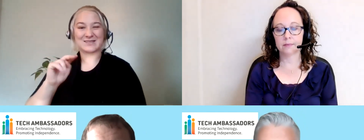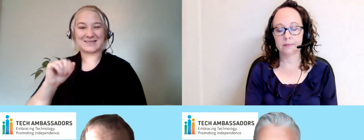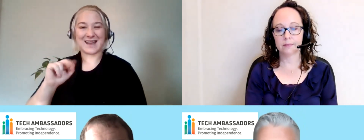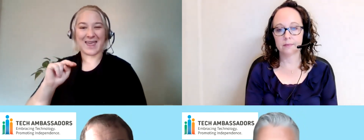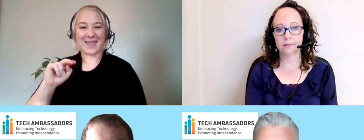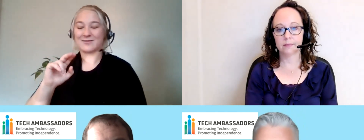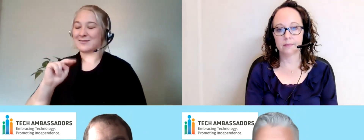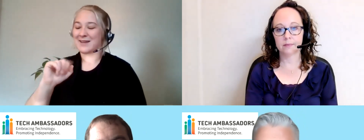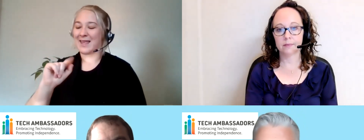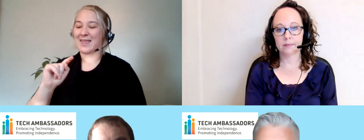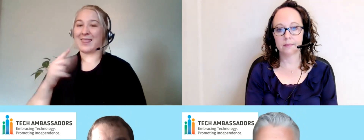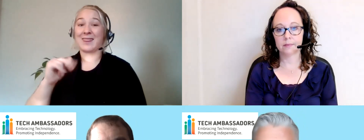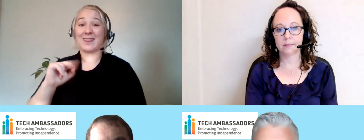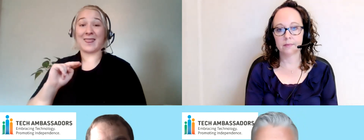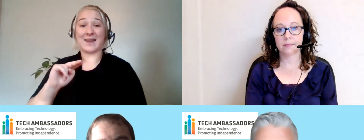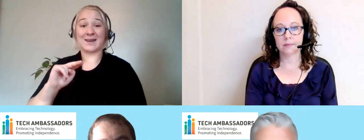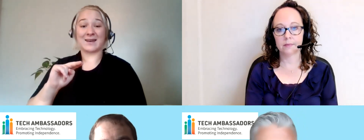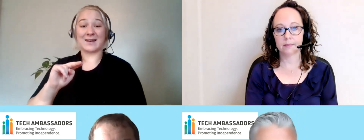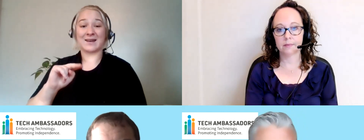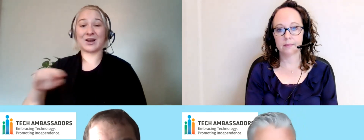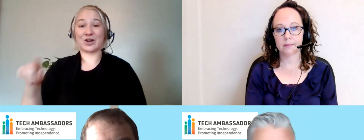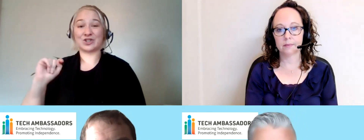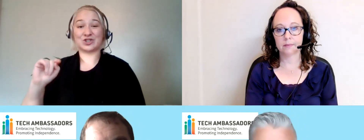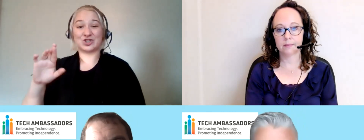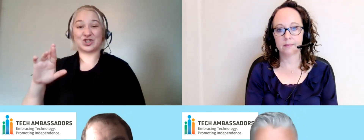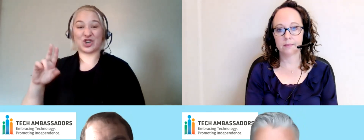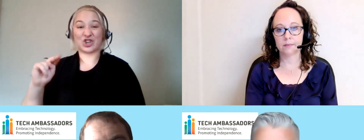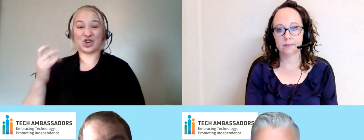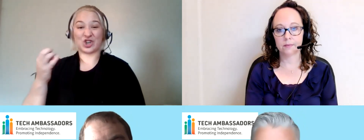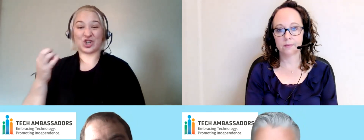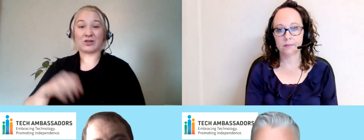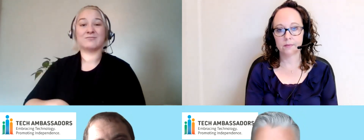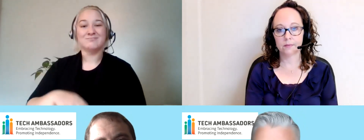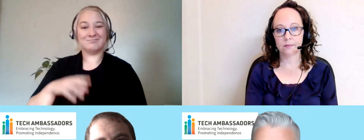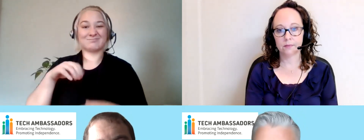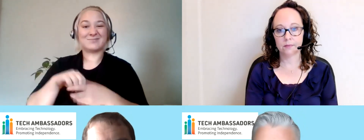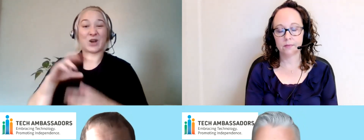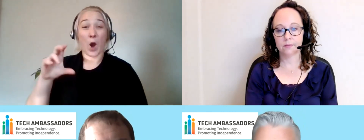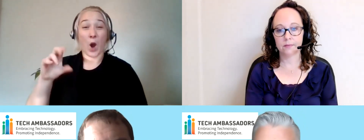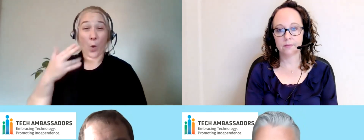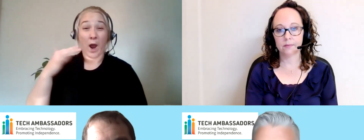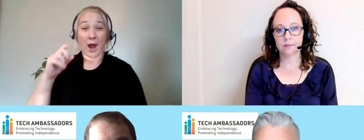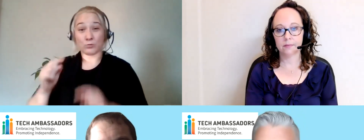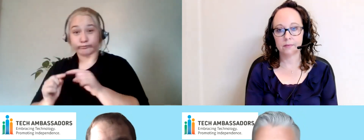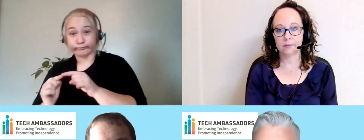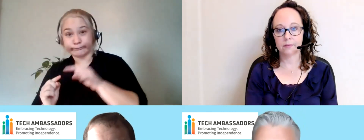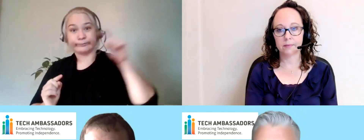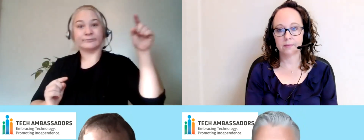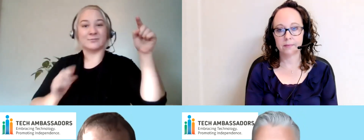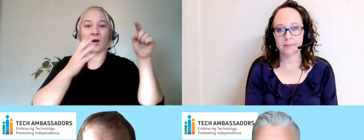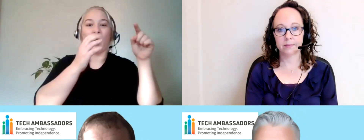from Holland, Ohio, up in the complete opposite side of the state from where we are here.